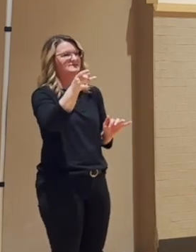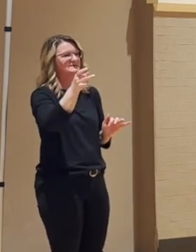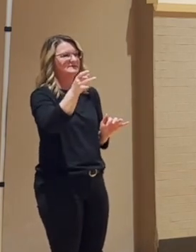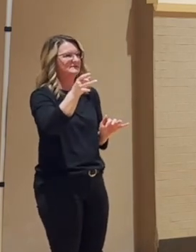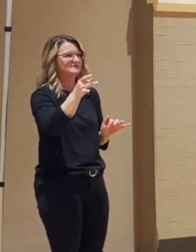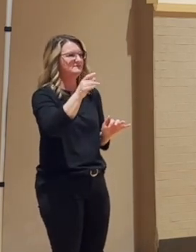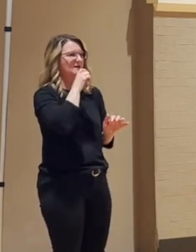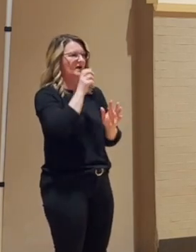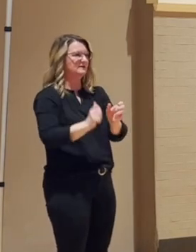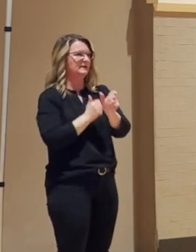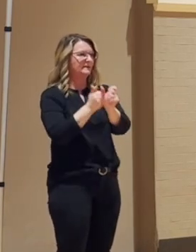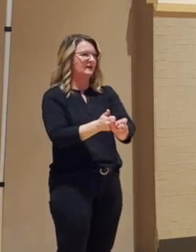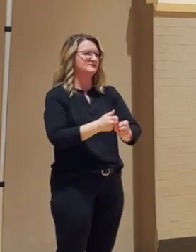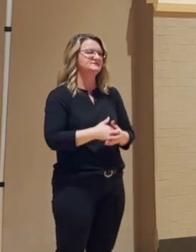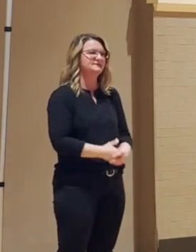of